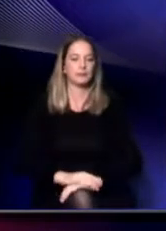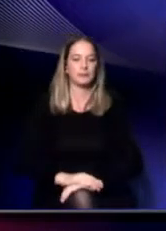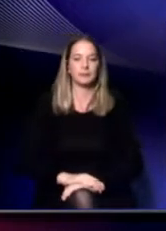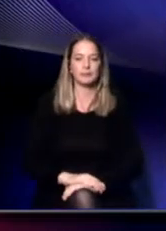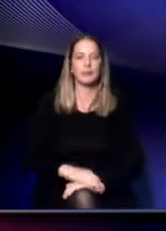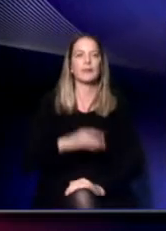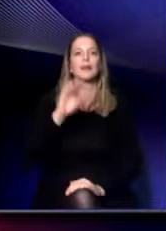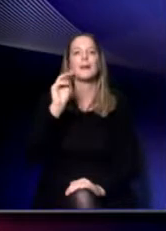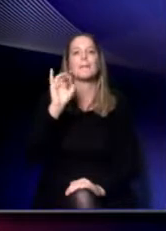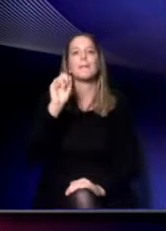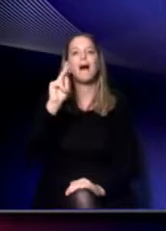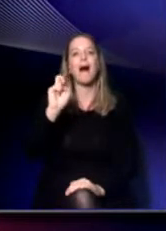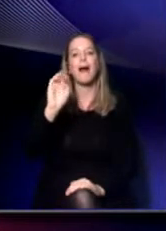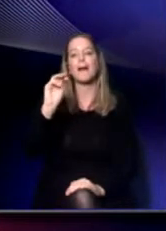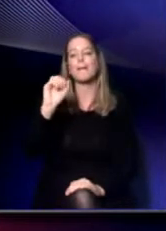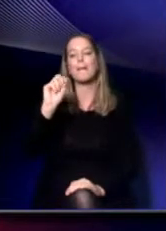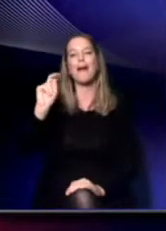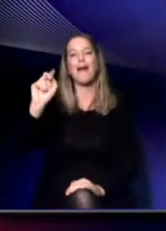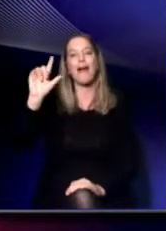Second?